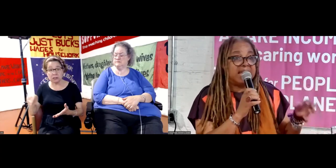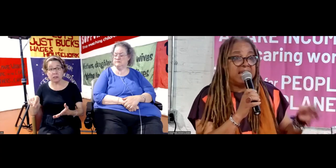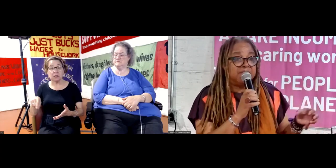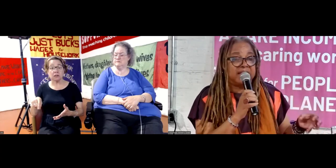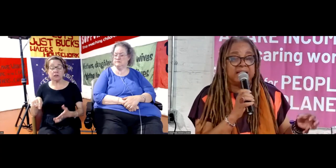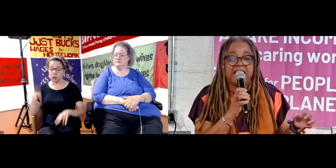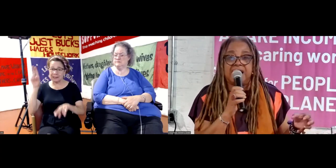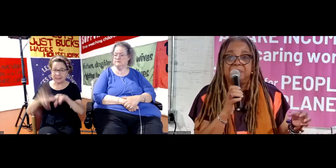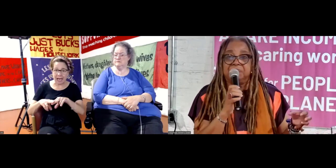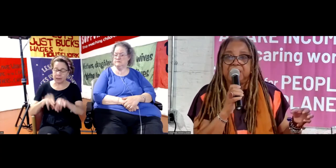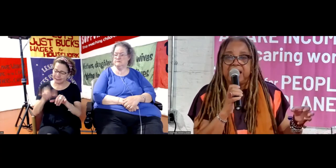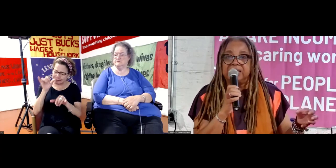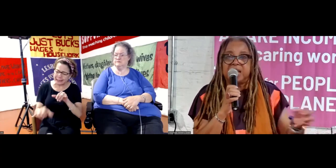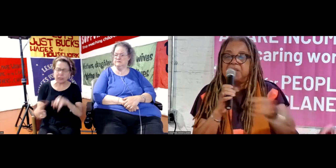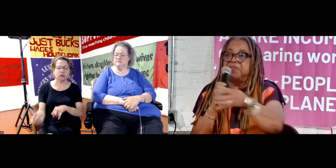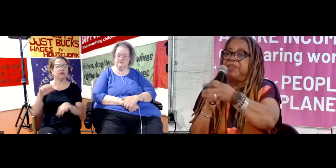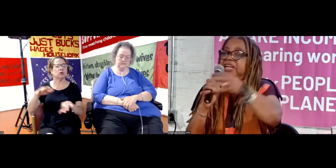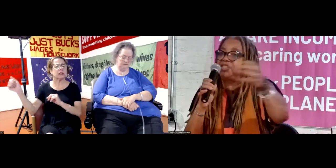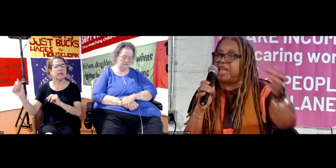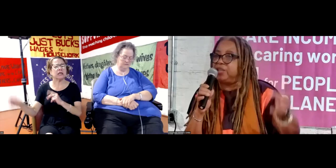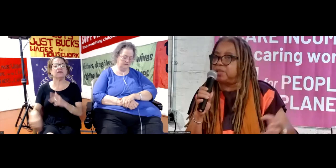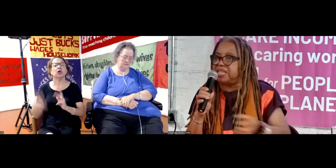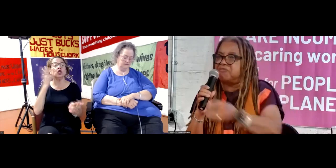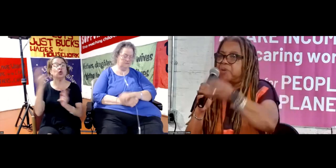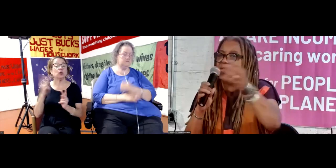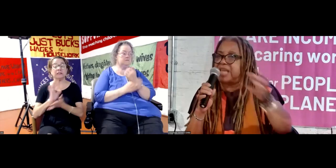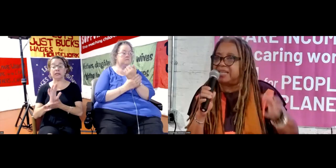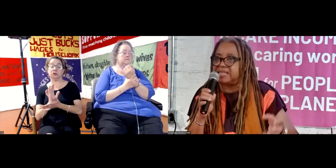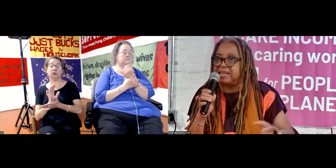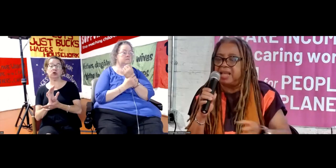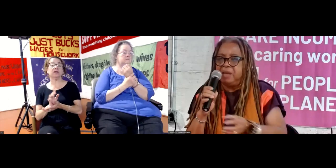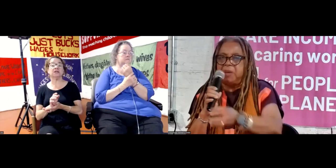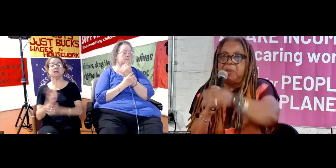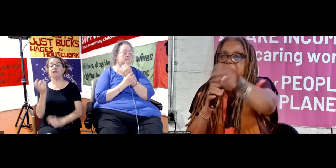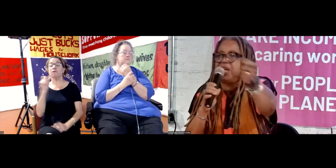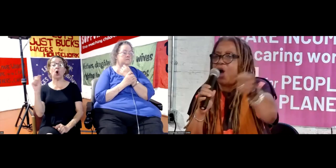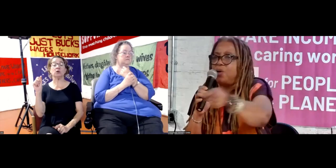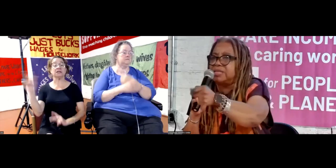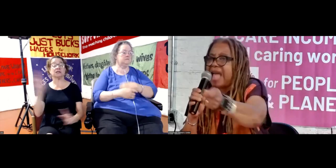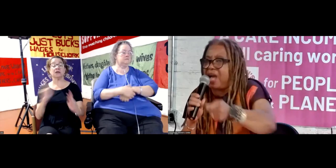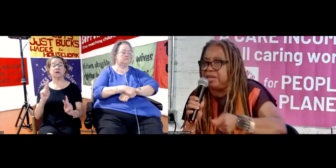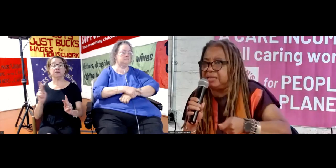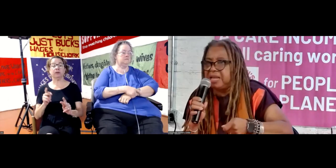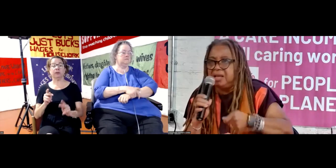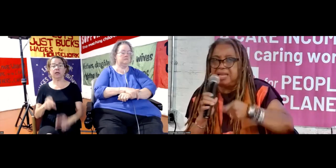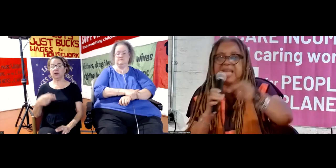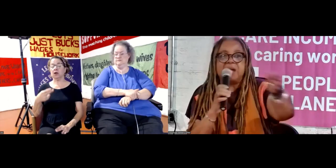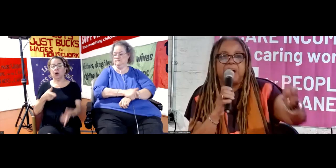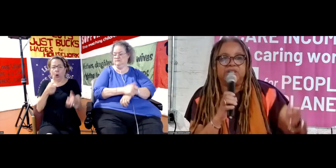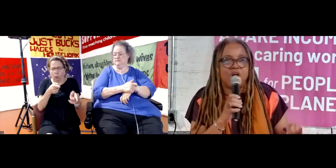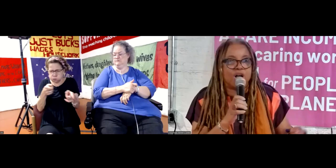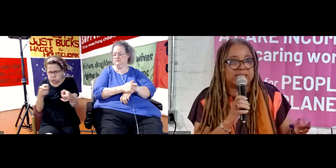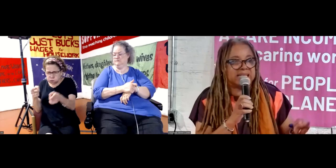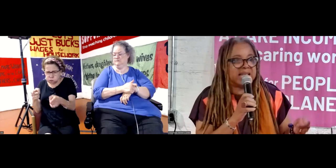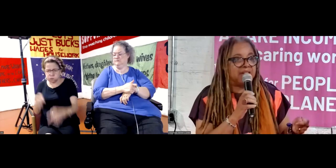see even in some of the footage that you see of protests and people being hosed down and attacked